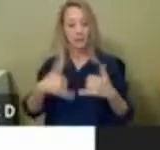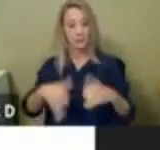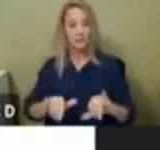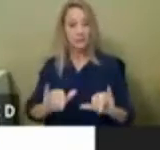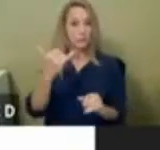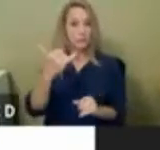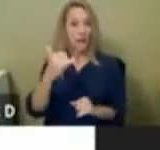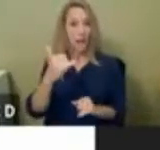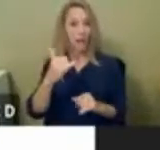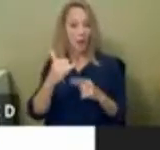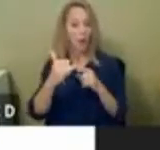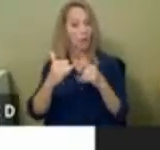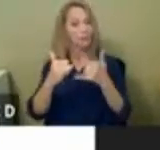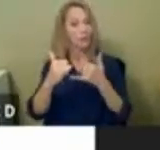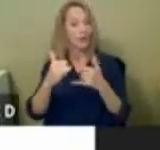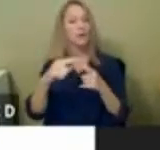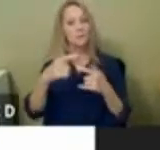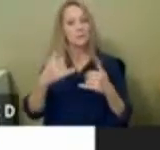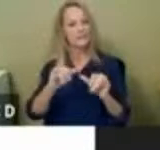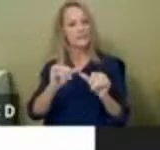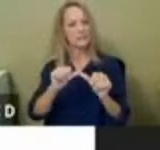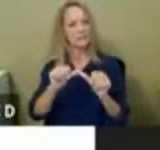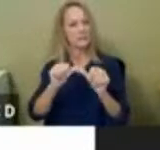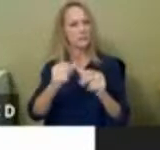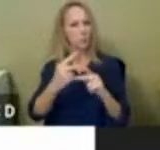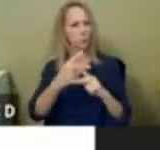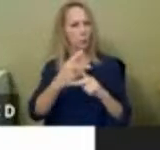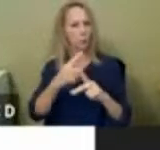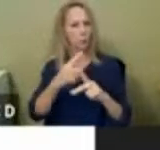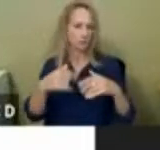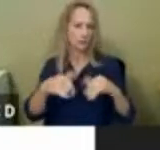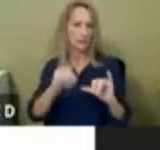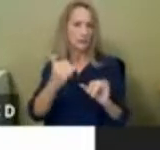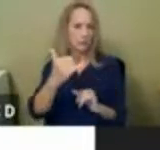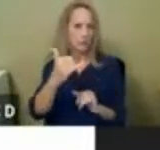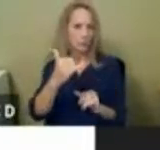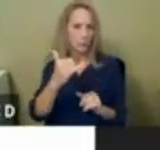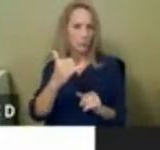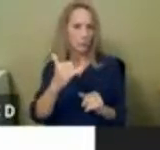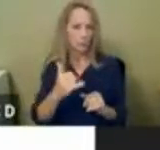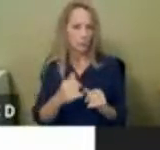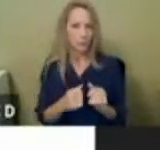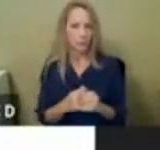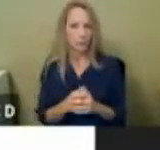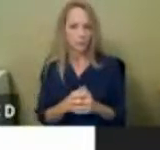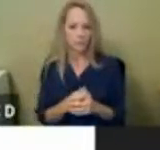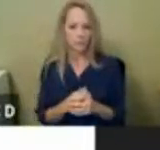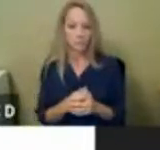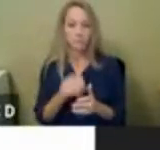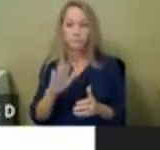Thank you, Dr. Shamiya. Questions, comments from the board?